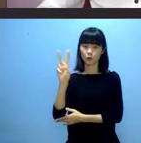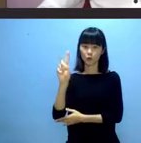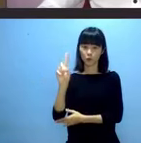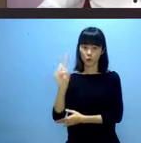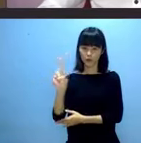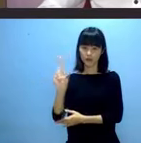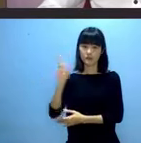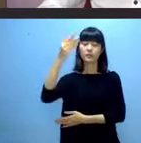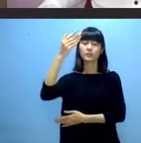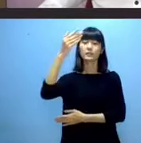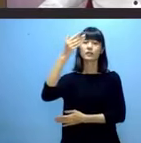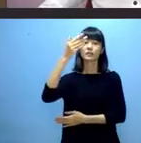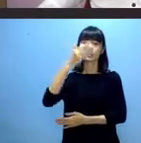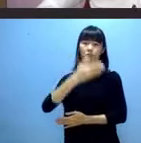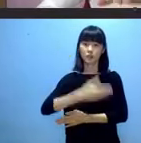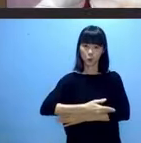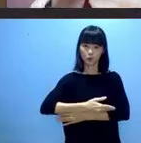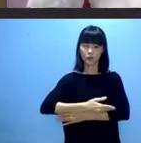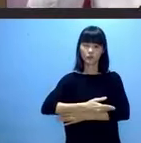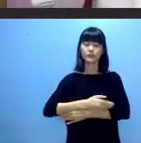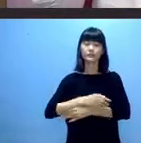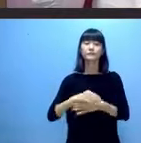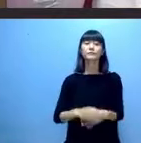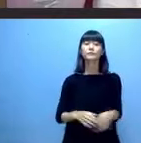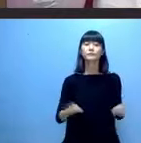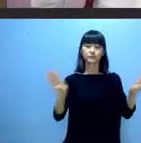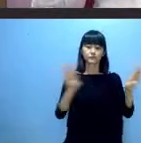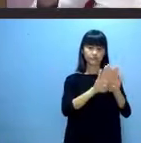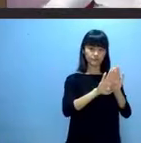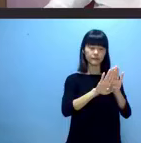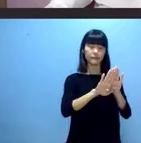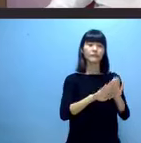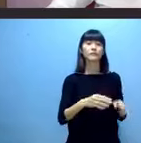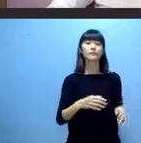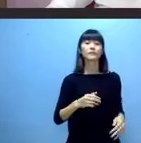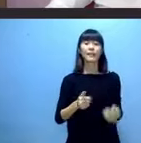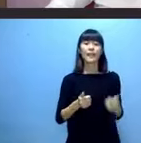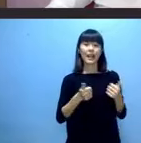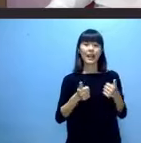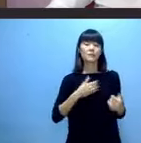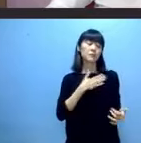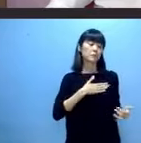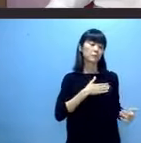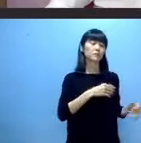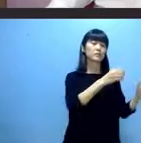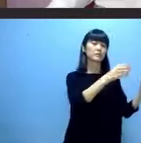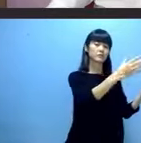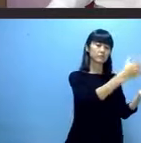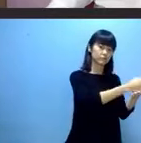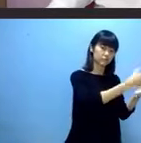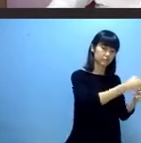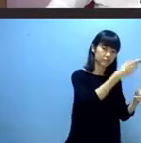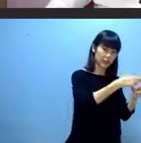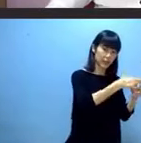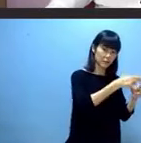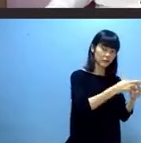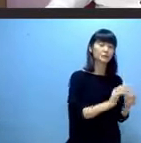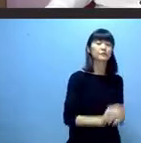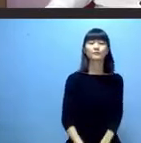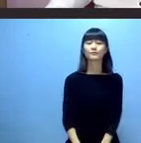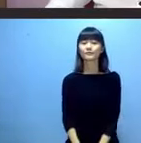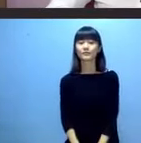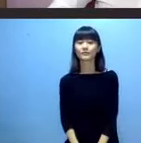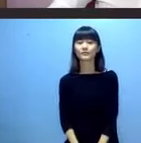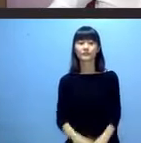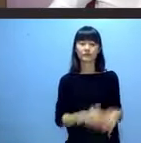5, 4, 3, 2, 1. Answers closed. Admin, please go and collate the names, please. All right? Go and collate